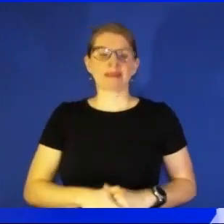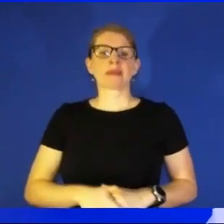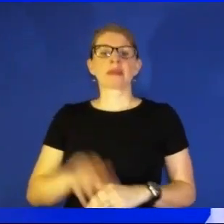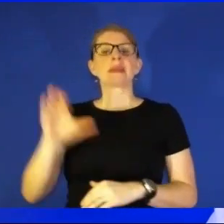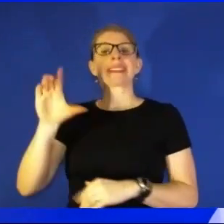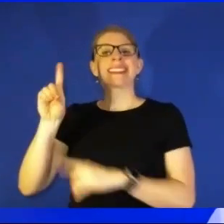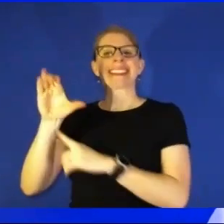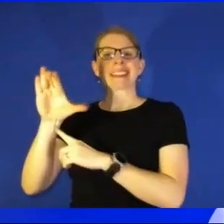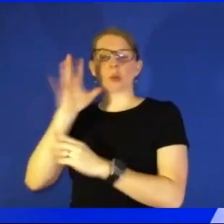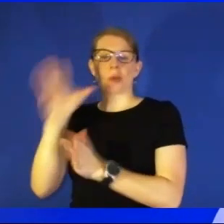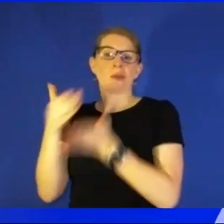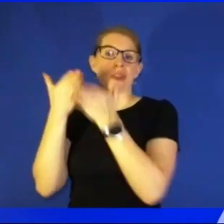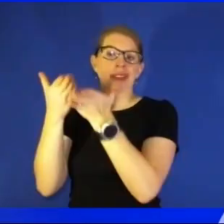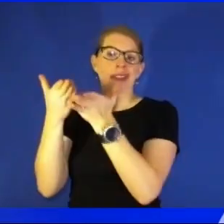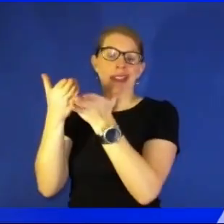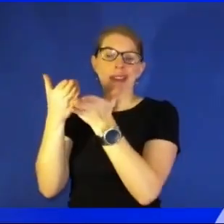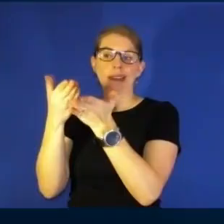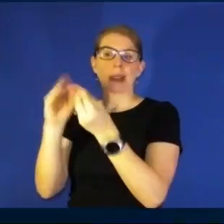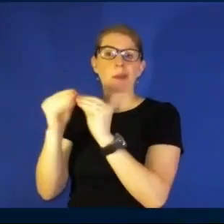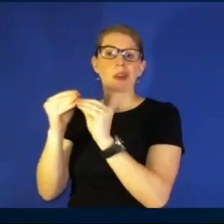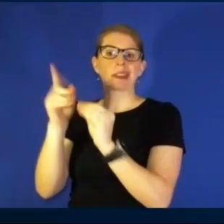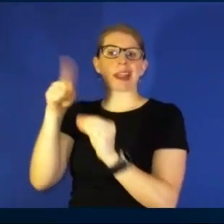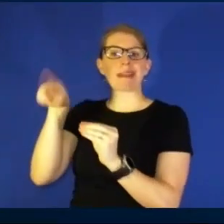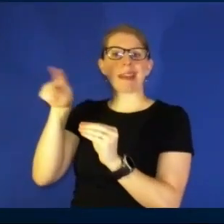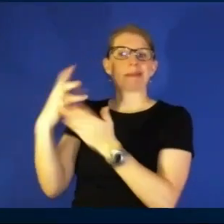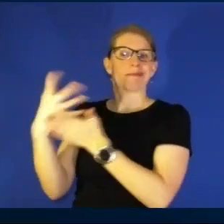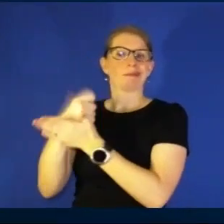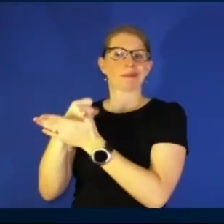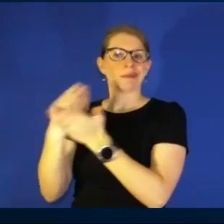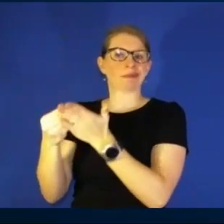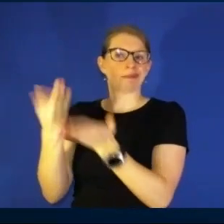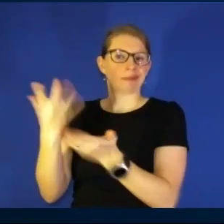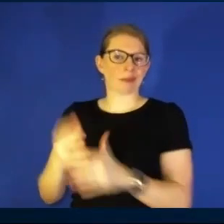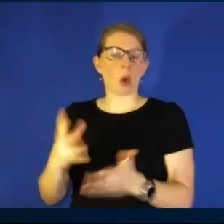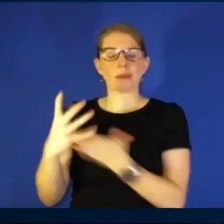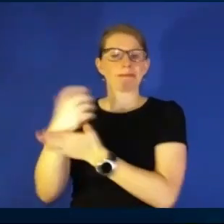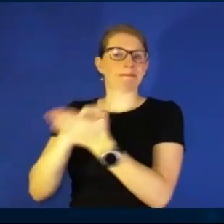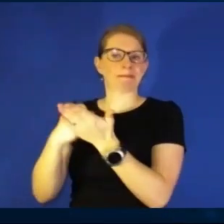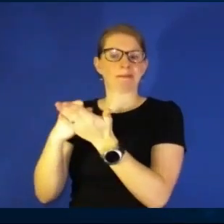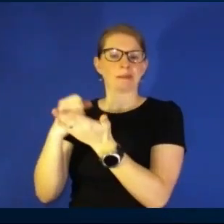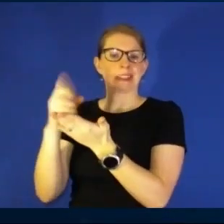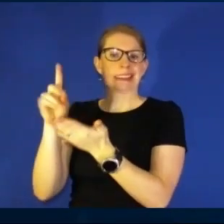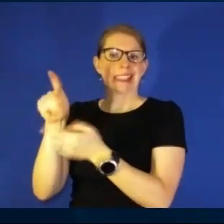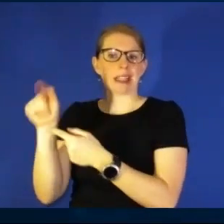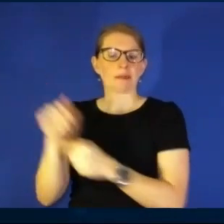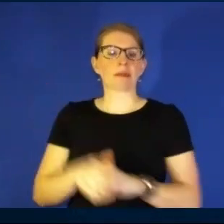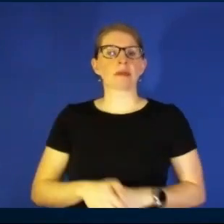have based on the raw data that they get. I have a really good question for our guests from Joellen McGranahan.